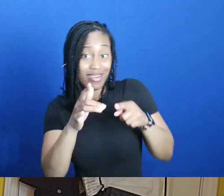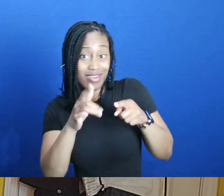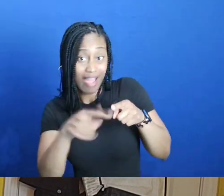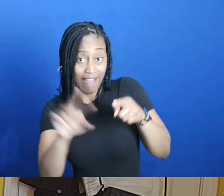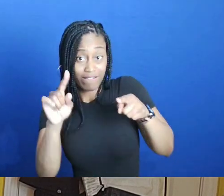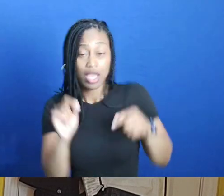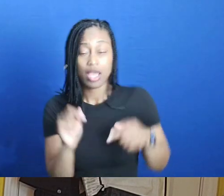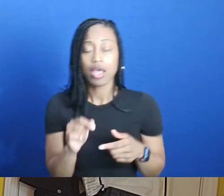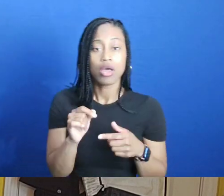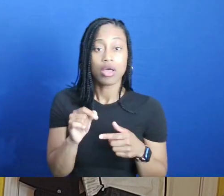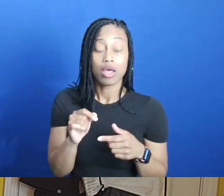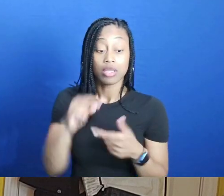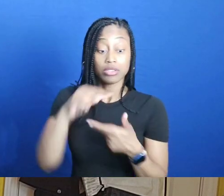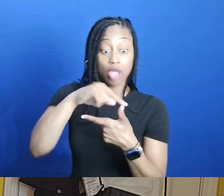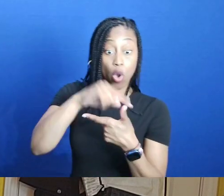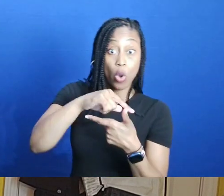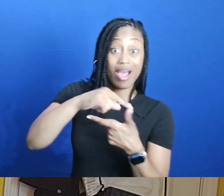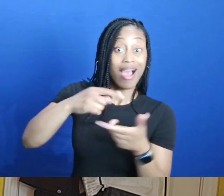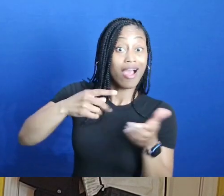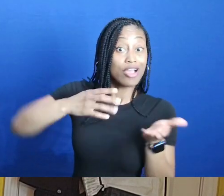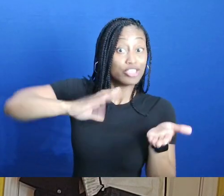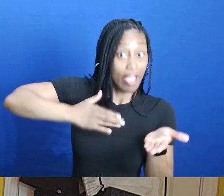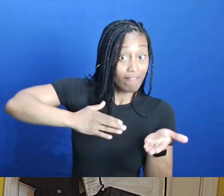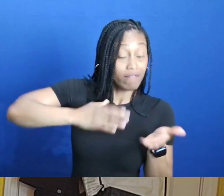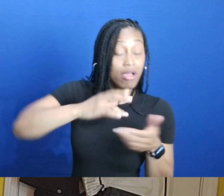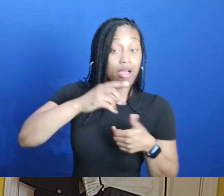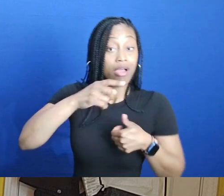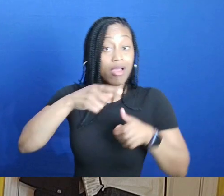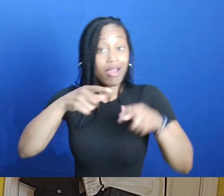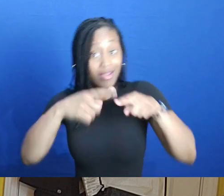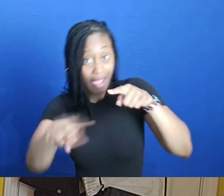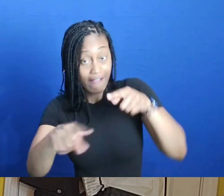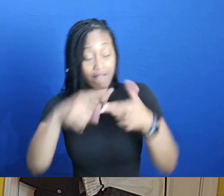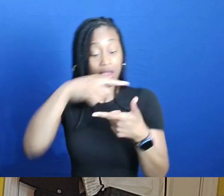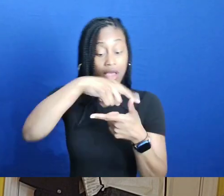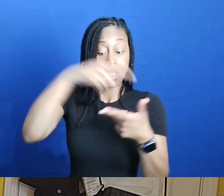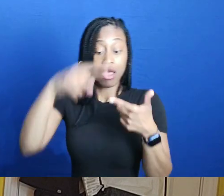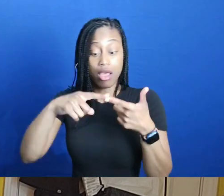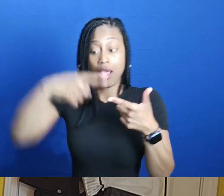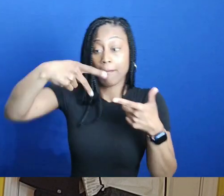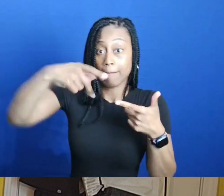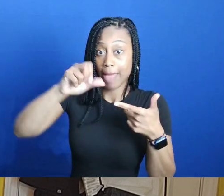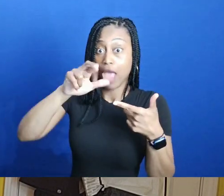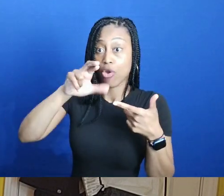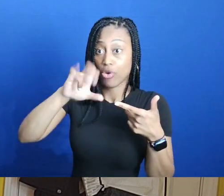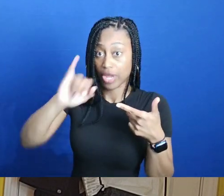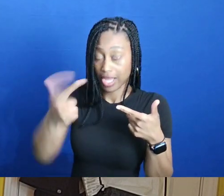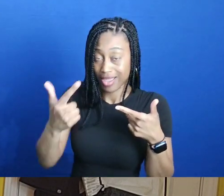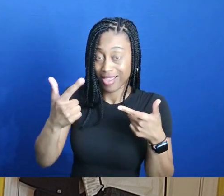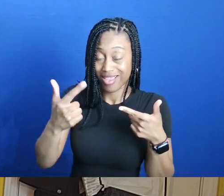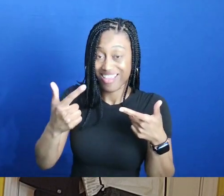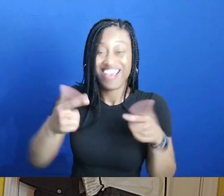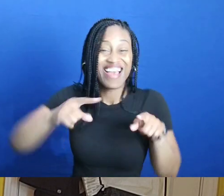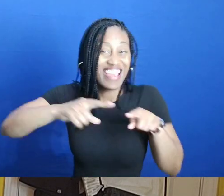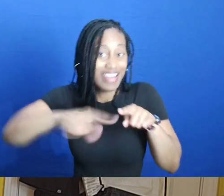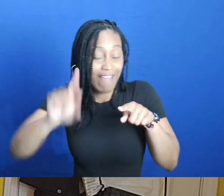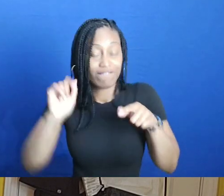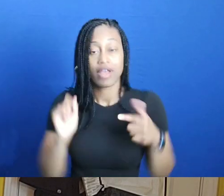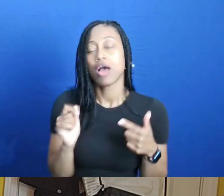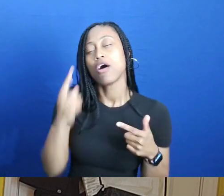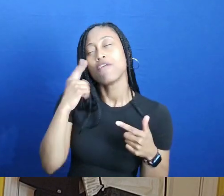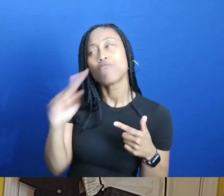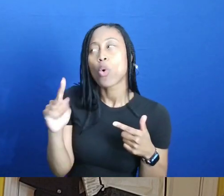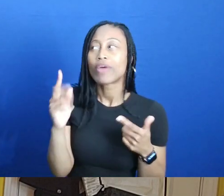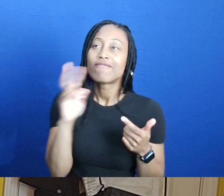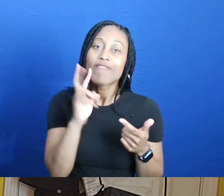knife. You see it's smaller. It looks very similar to my kitchen, my chef's knife, but it's just